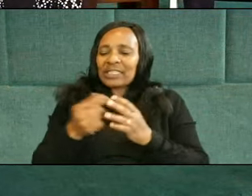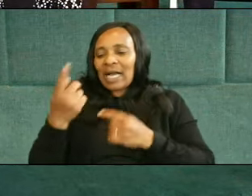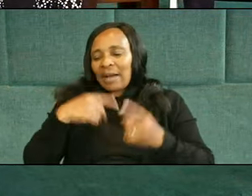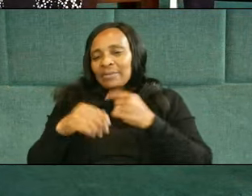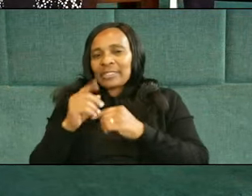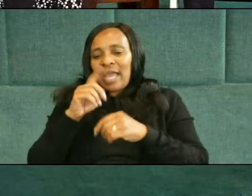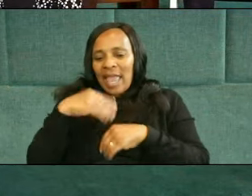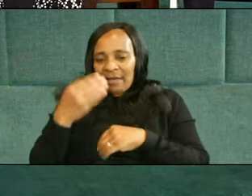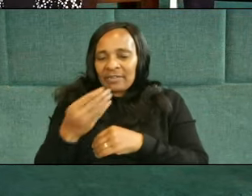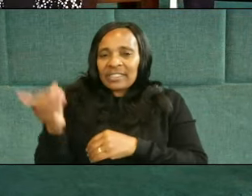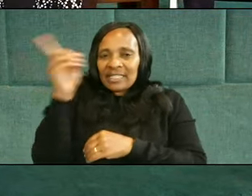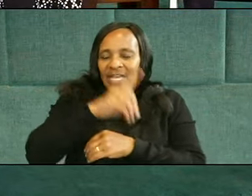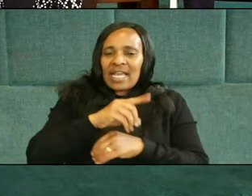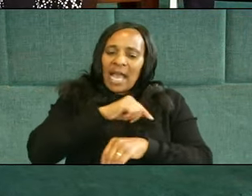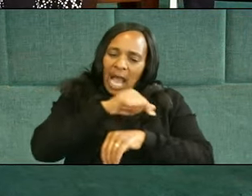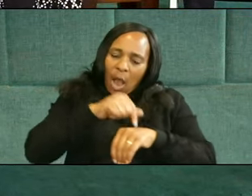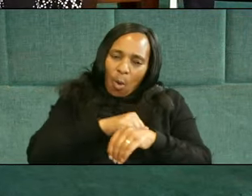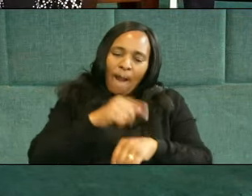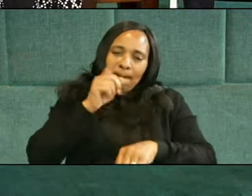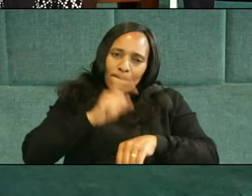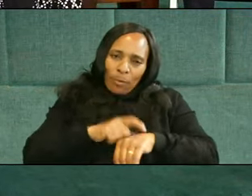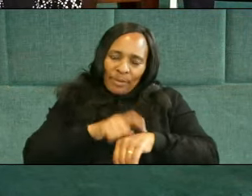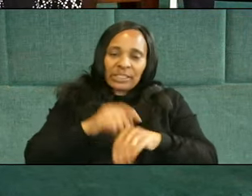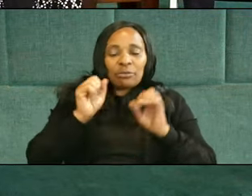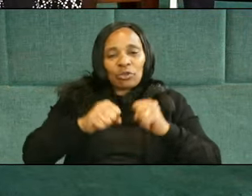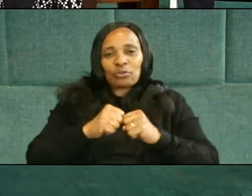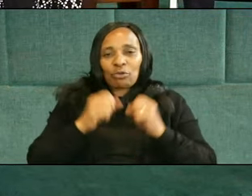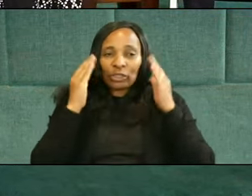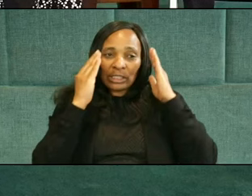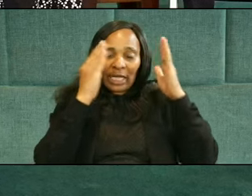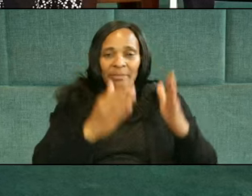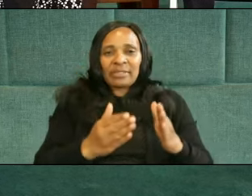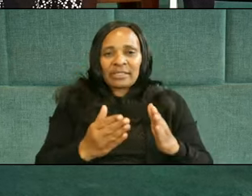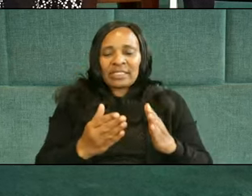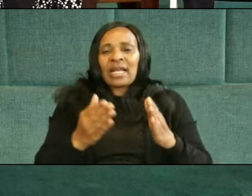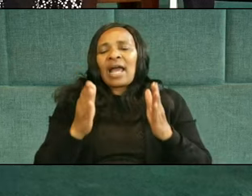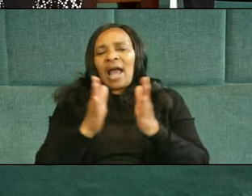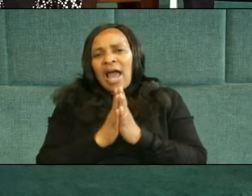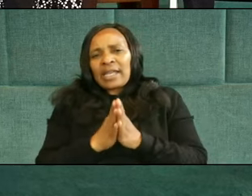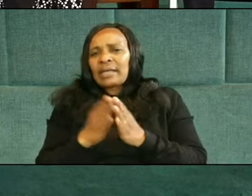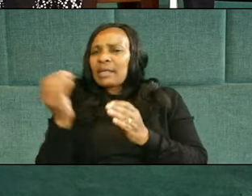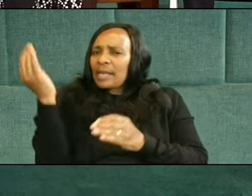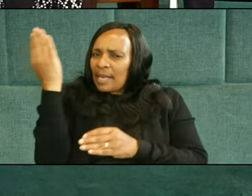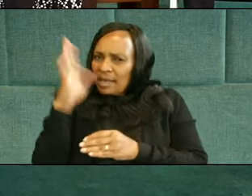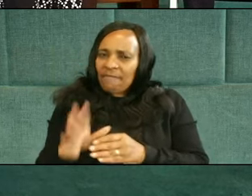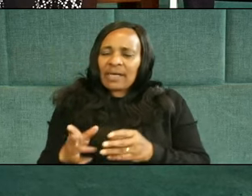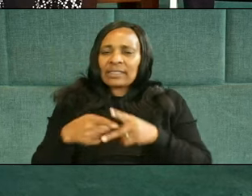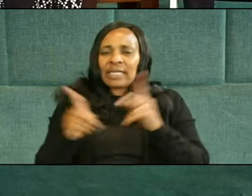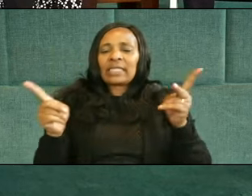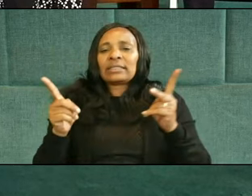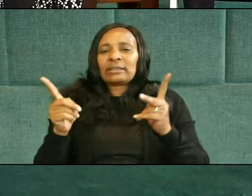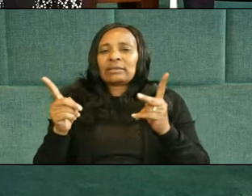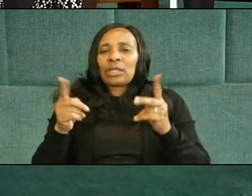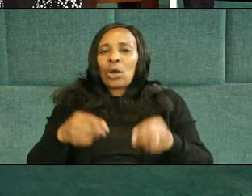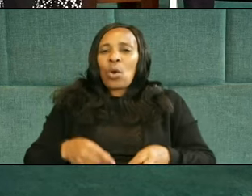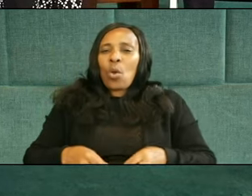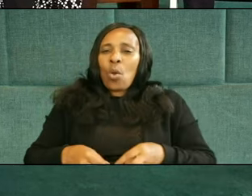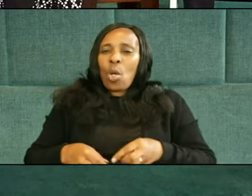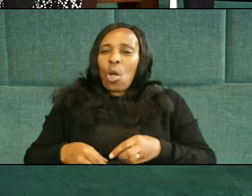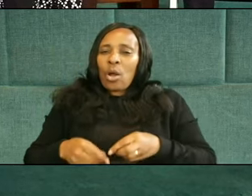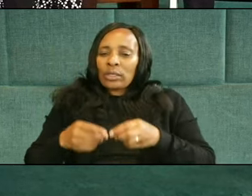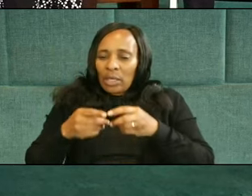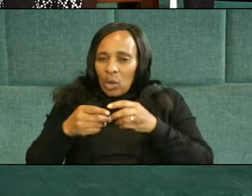an hour, or a moment may determine, and never should we begin the day without committing our ways to our Heavenly